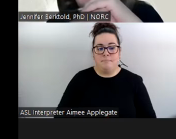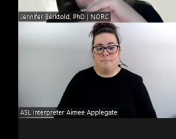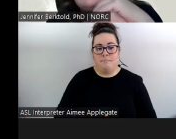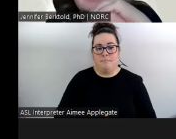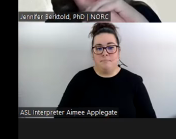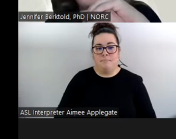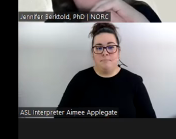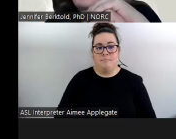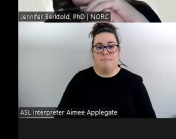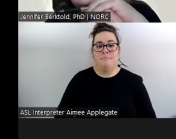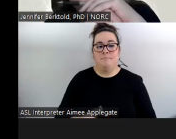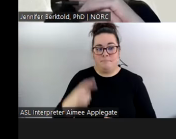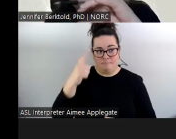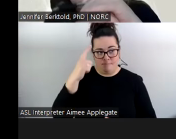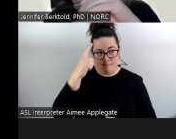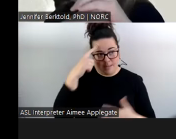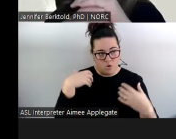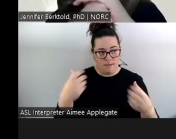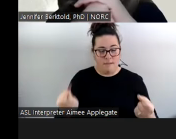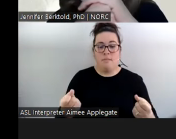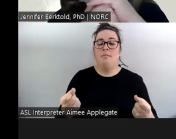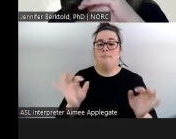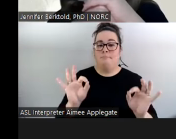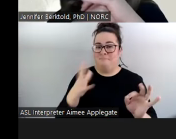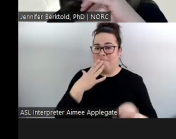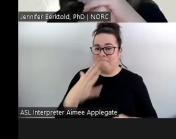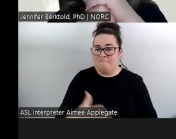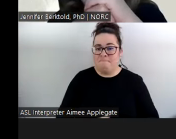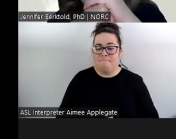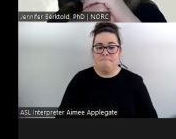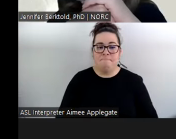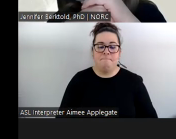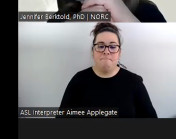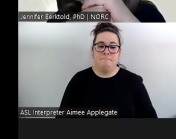Jesus, mental health. Okay. Thank you.